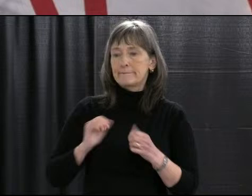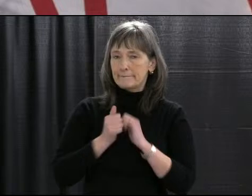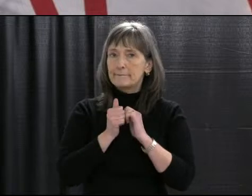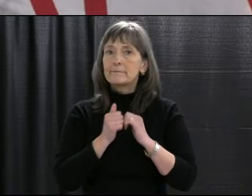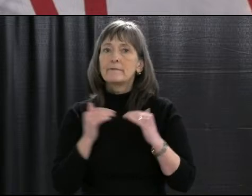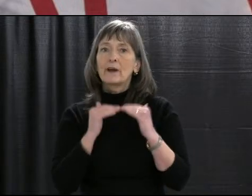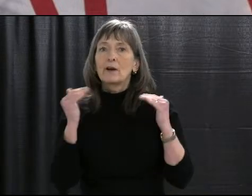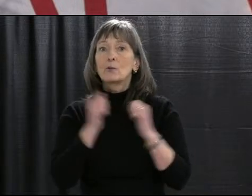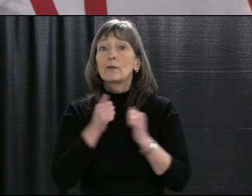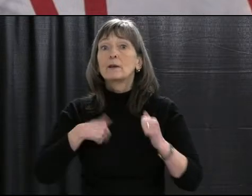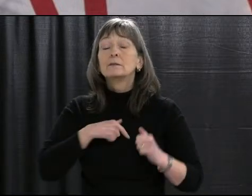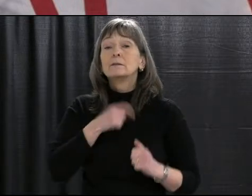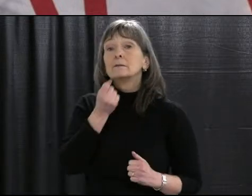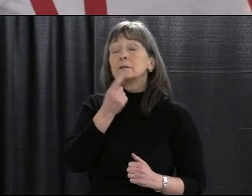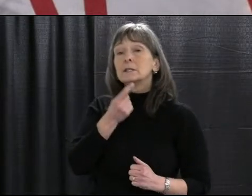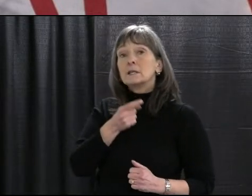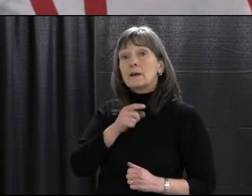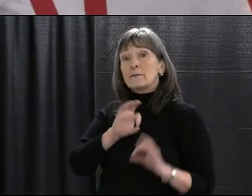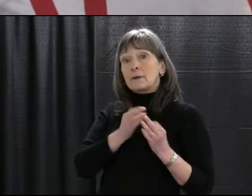family physician can receive up to